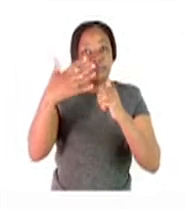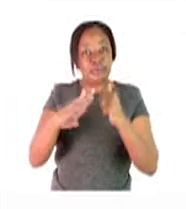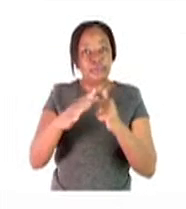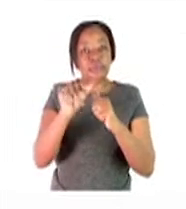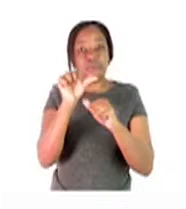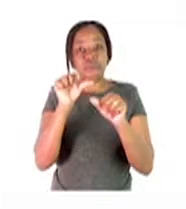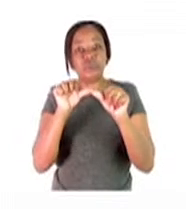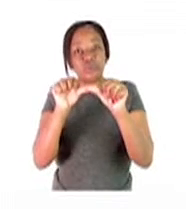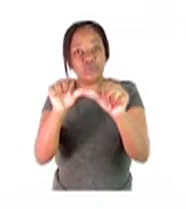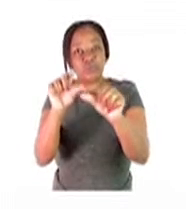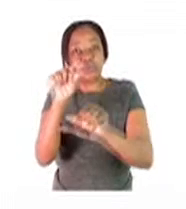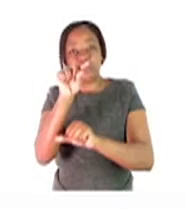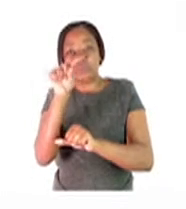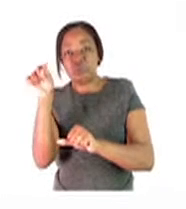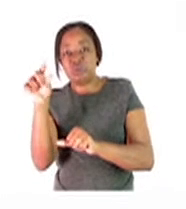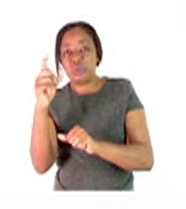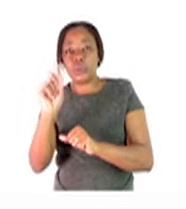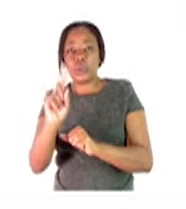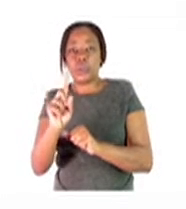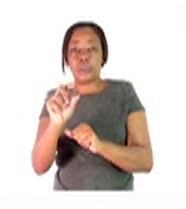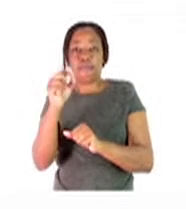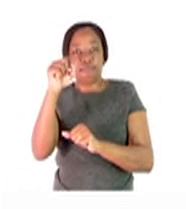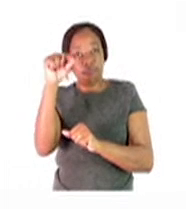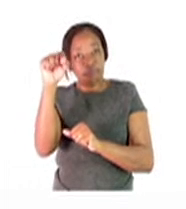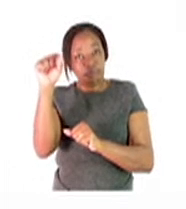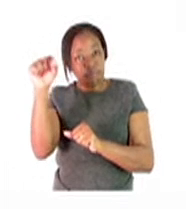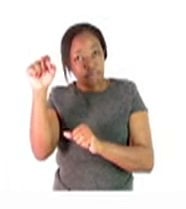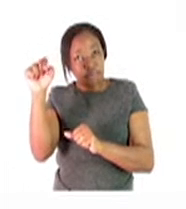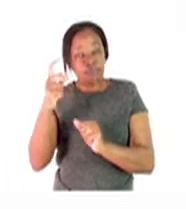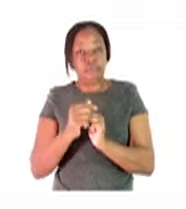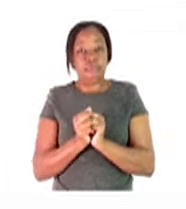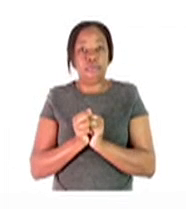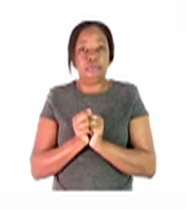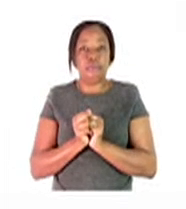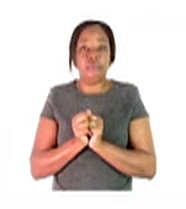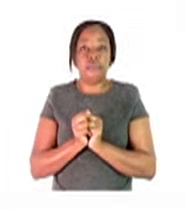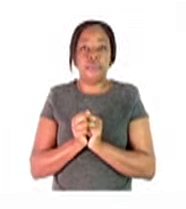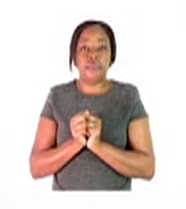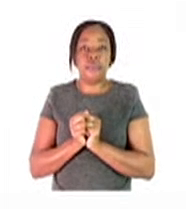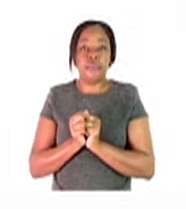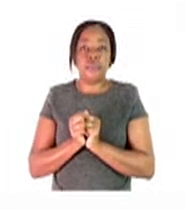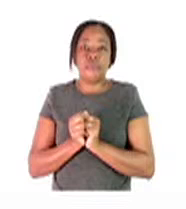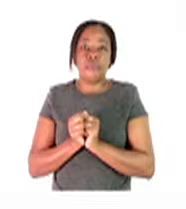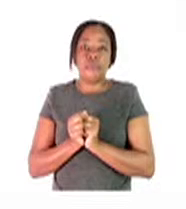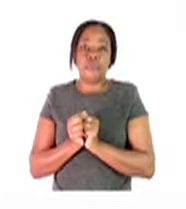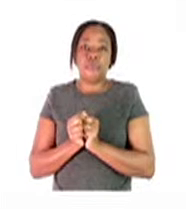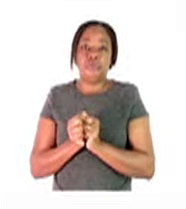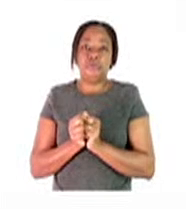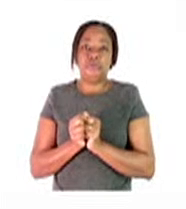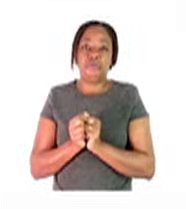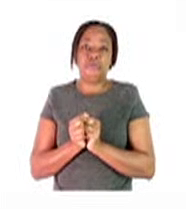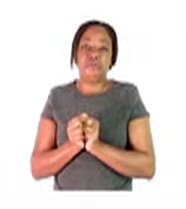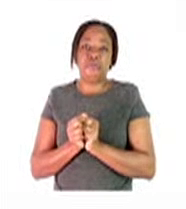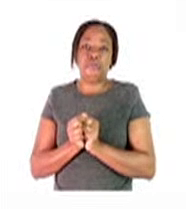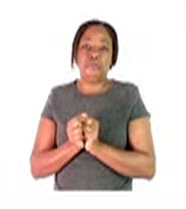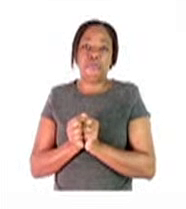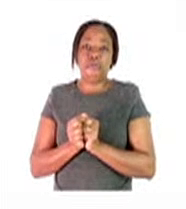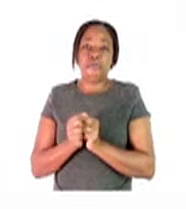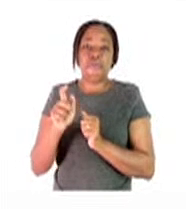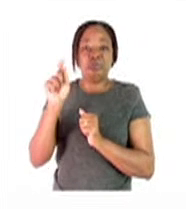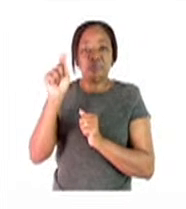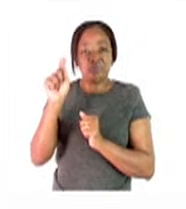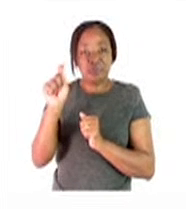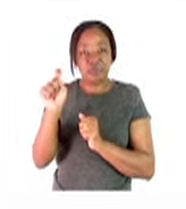word. Which one do you think is the correct word there from the table above? Is it a TV? Is it a radio,